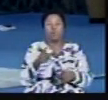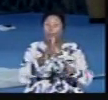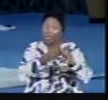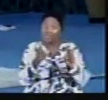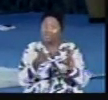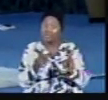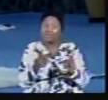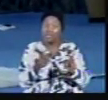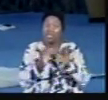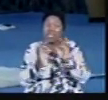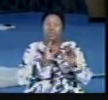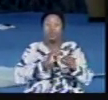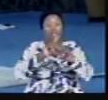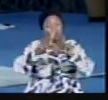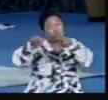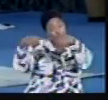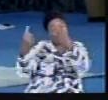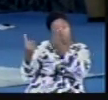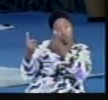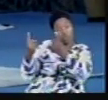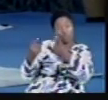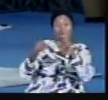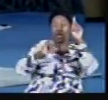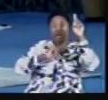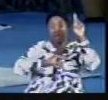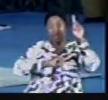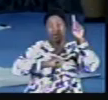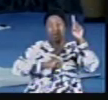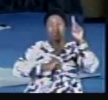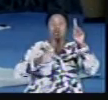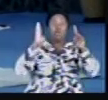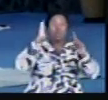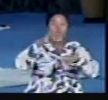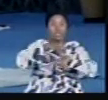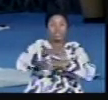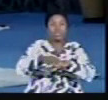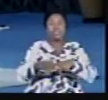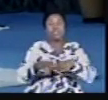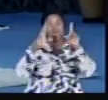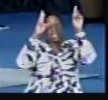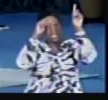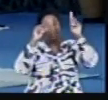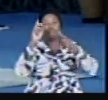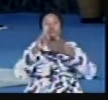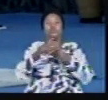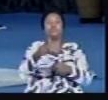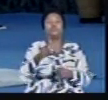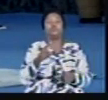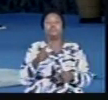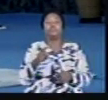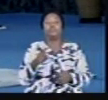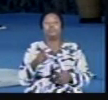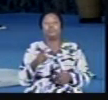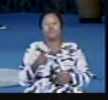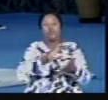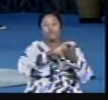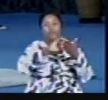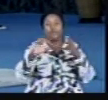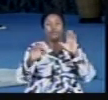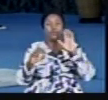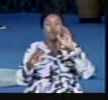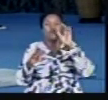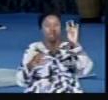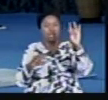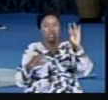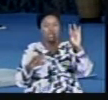I depart, I will send him unto you. Verse 8. And